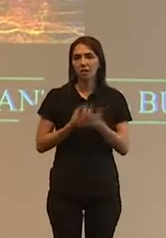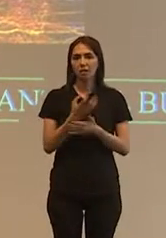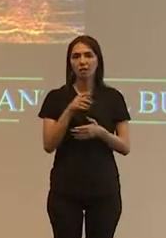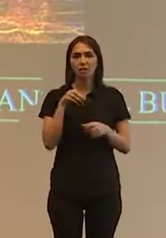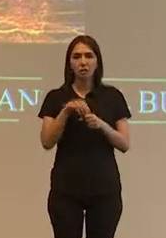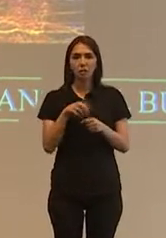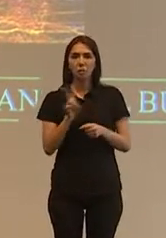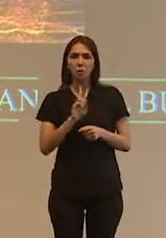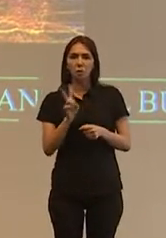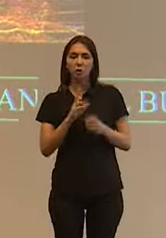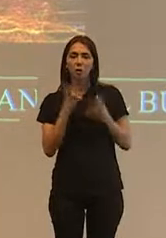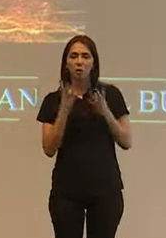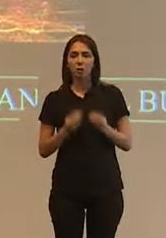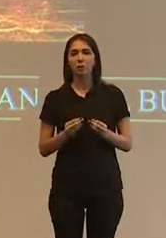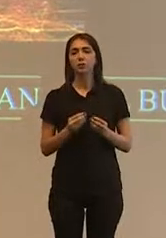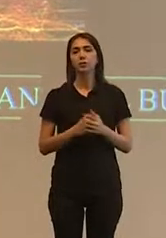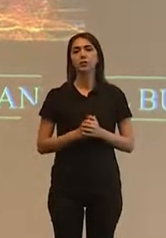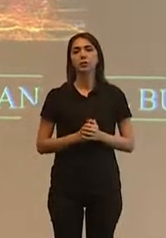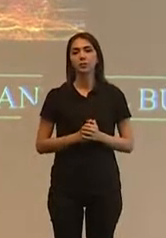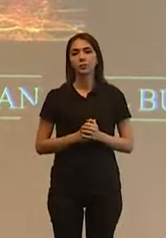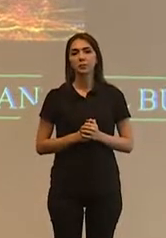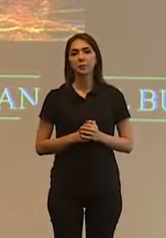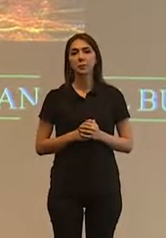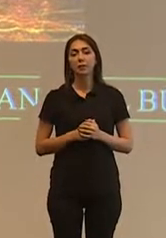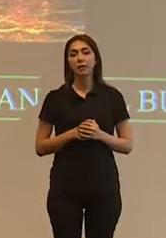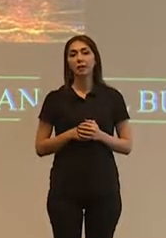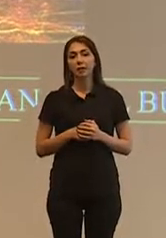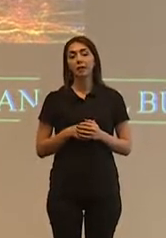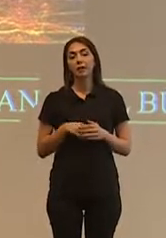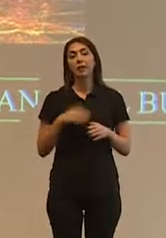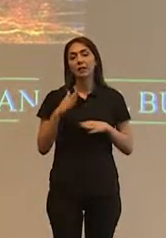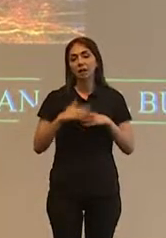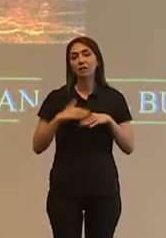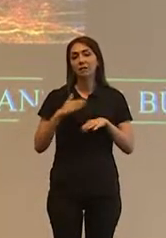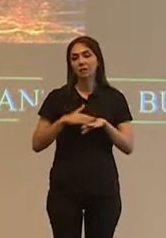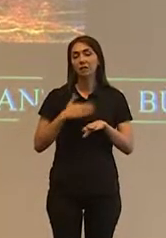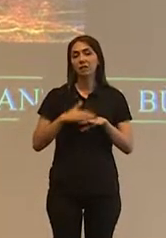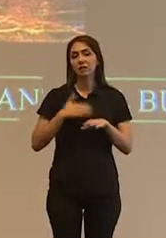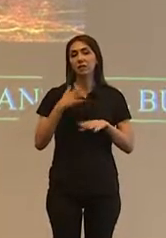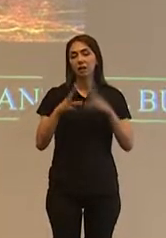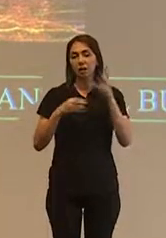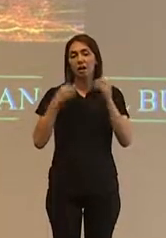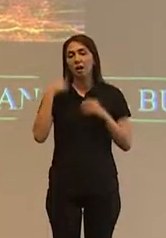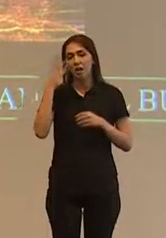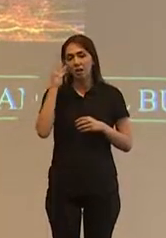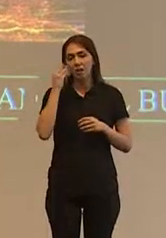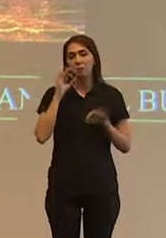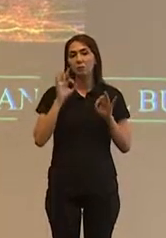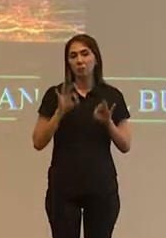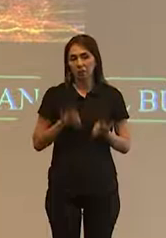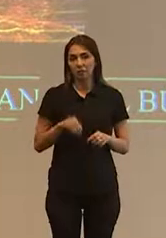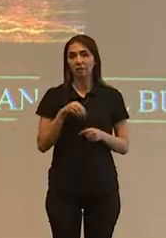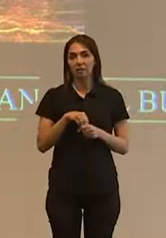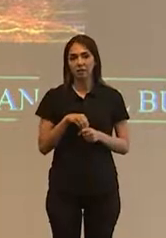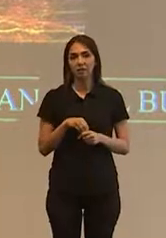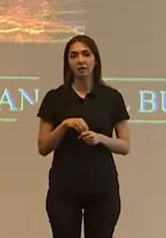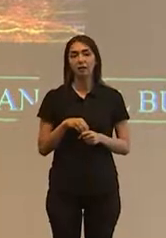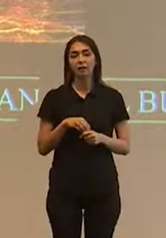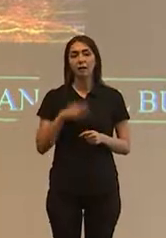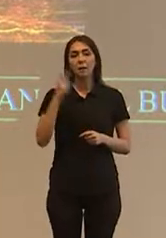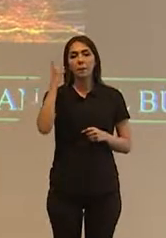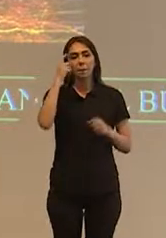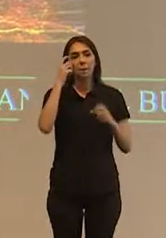universe so we can use and apply the same mathematical model